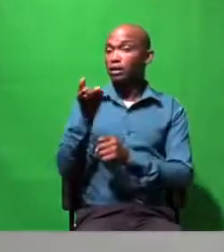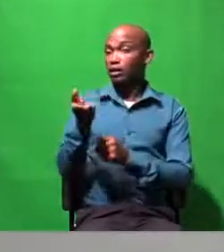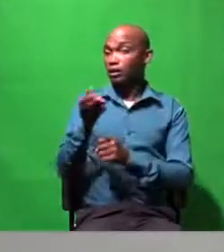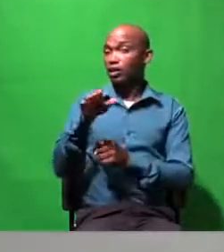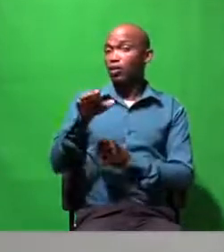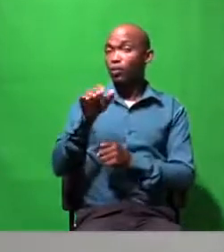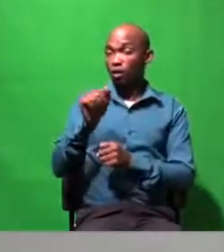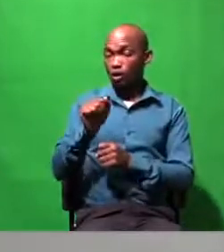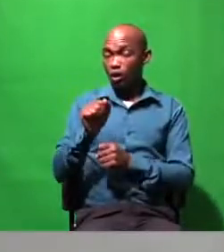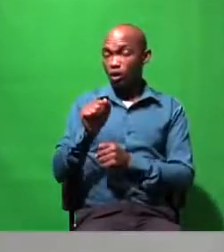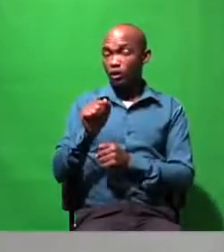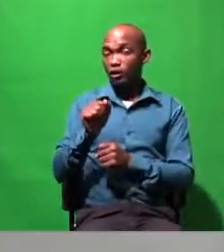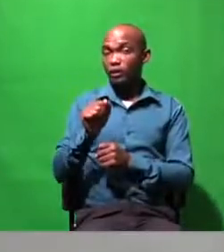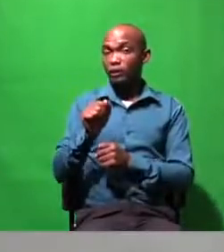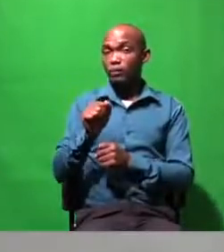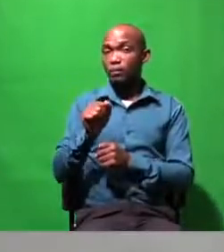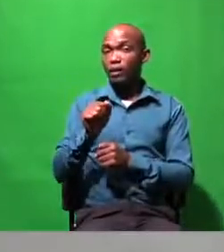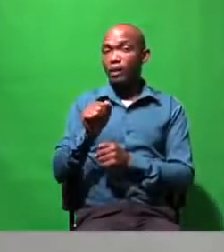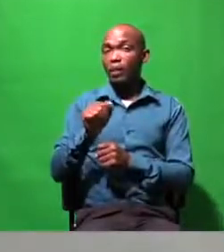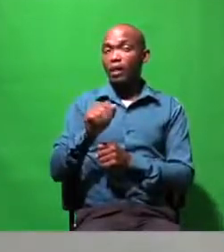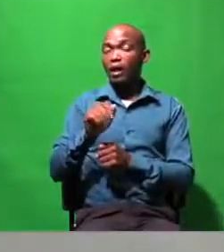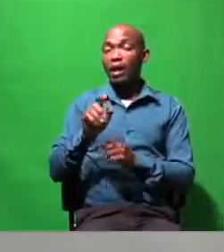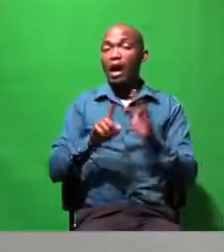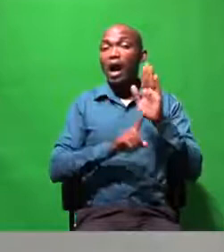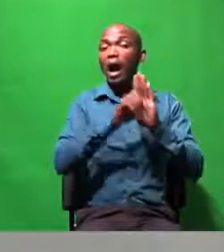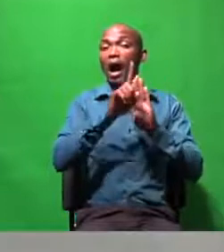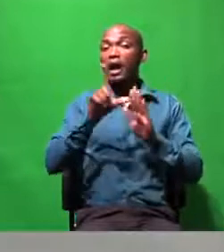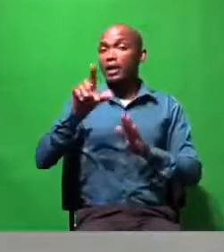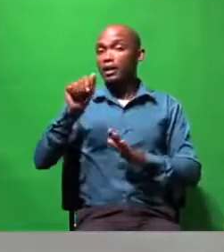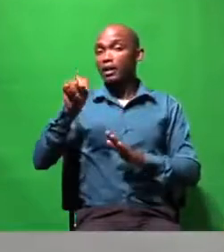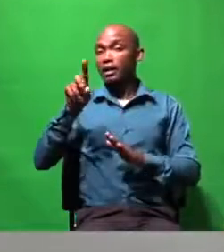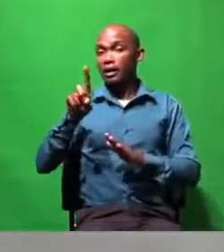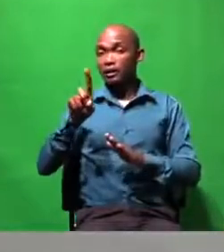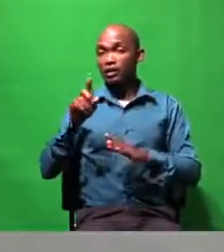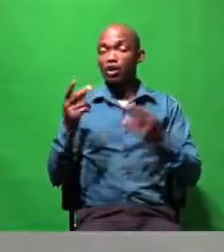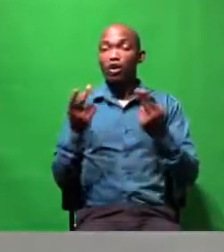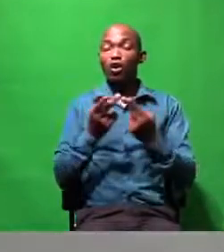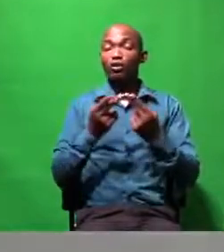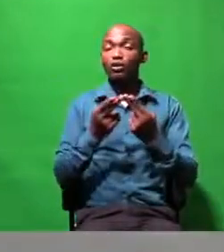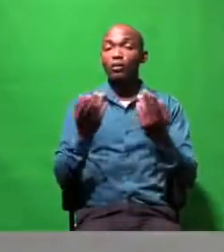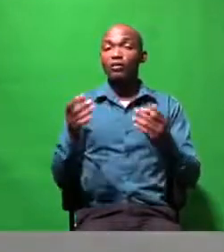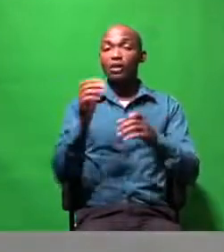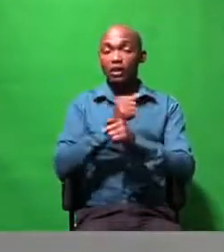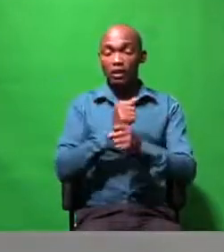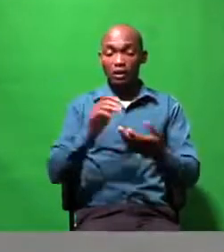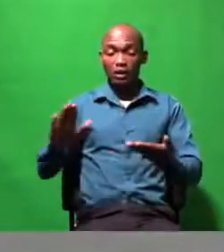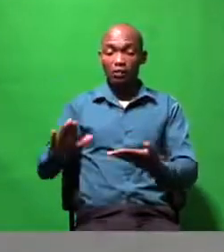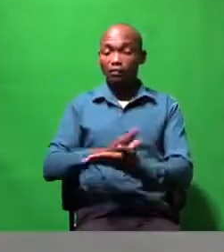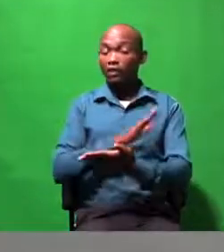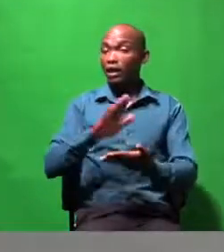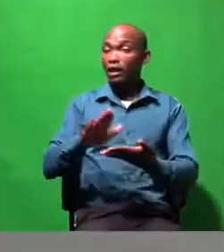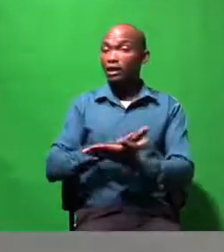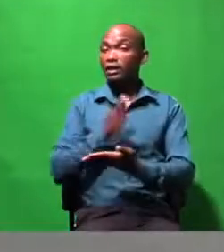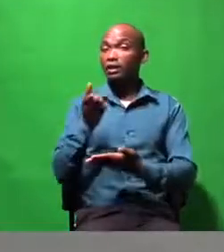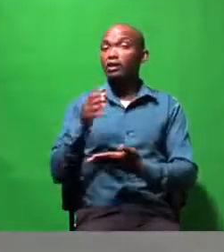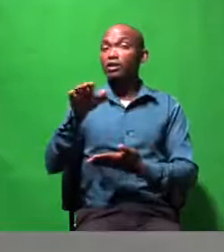we can have the ocean highland, oceanic islands. And also we have a flatland. We can say we have the